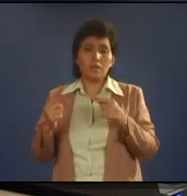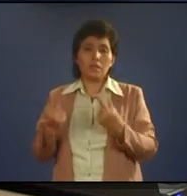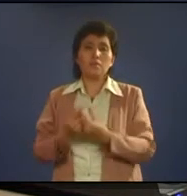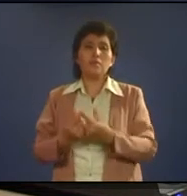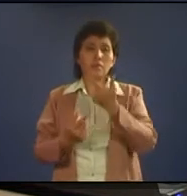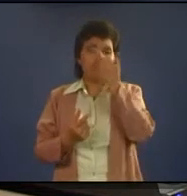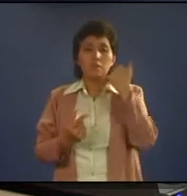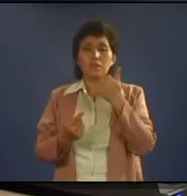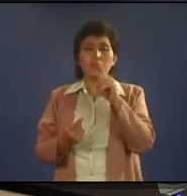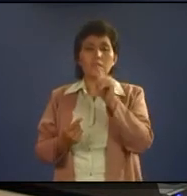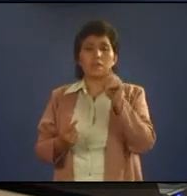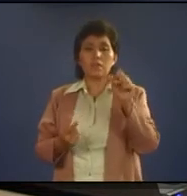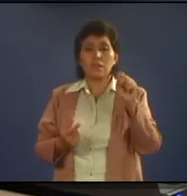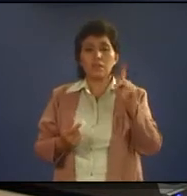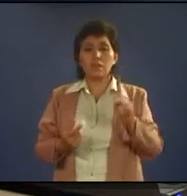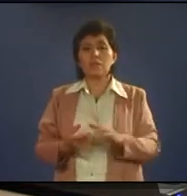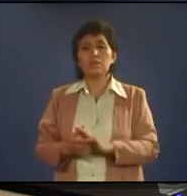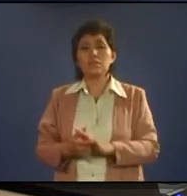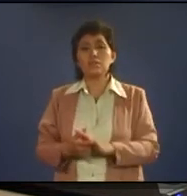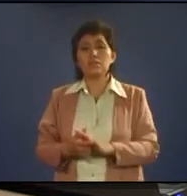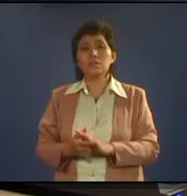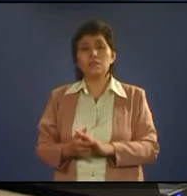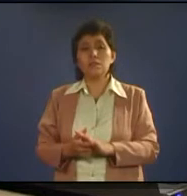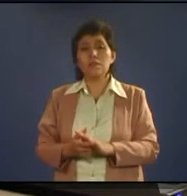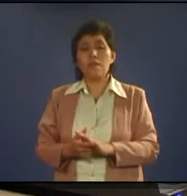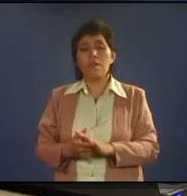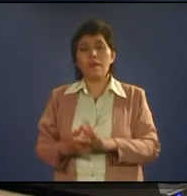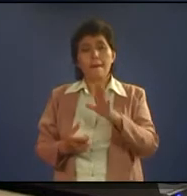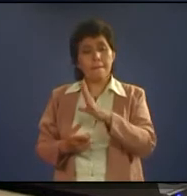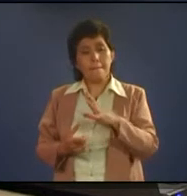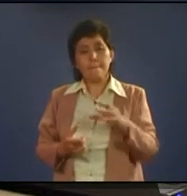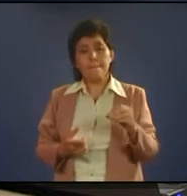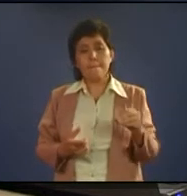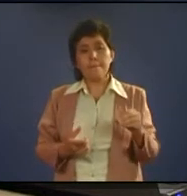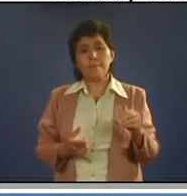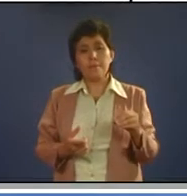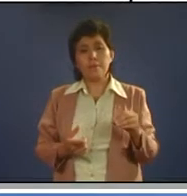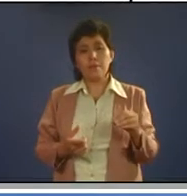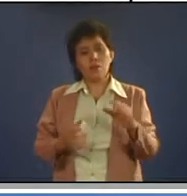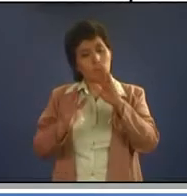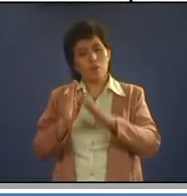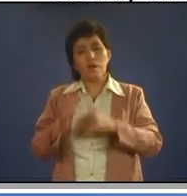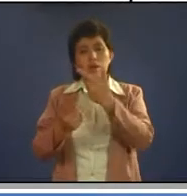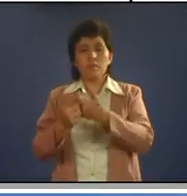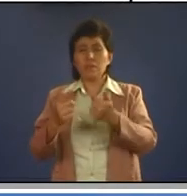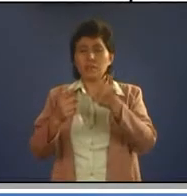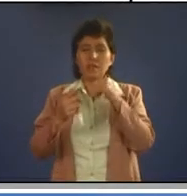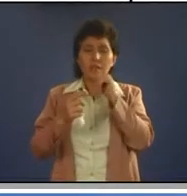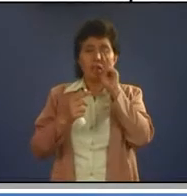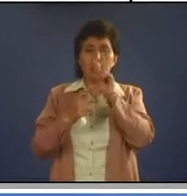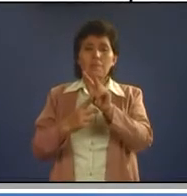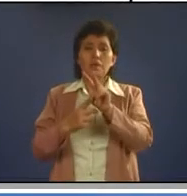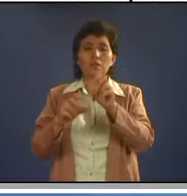membership. Next one that is less visible, that is called socially-oriented